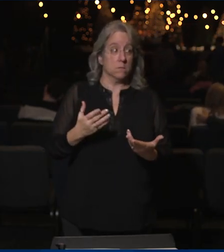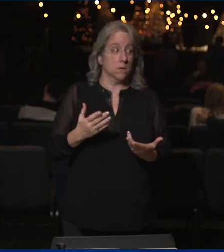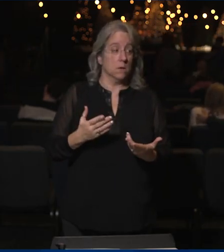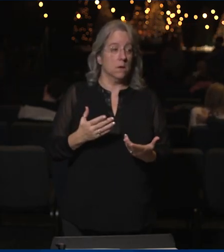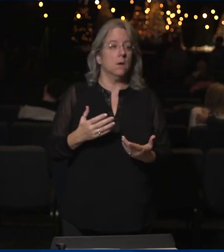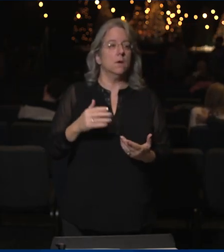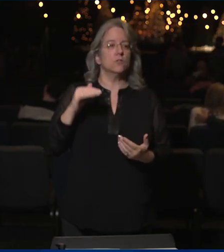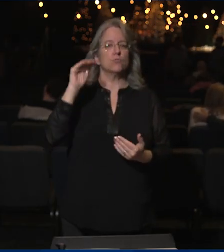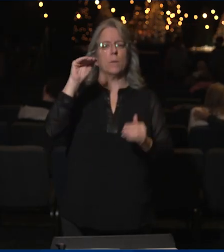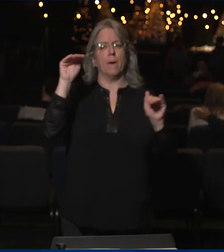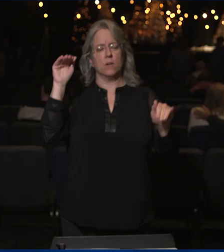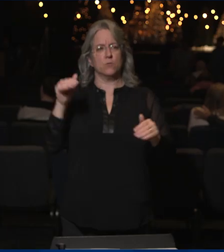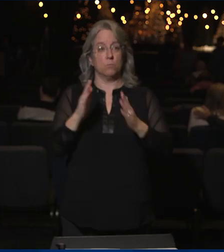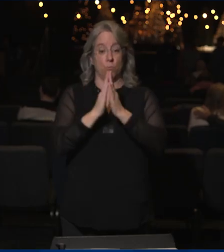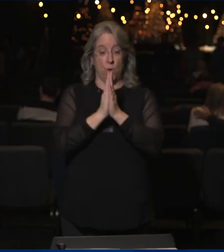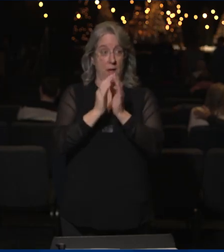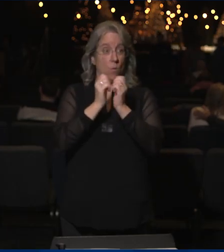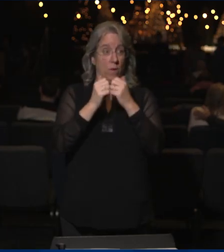me?